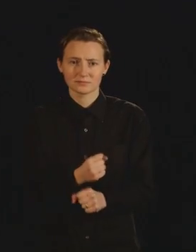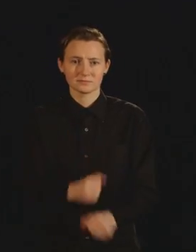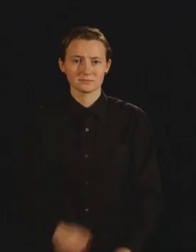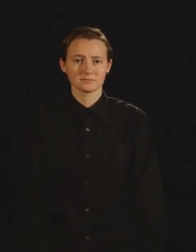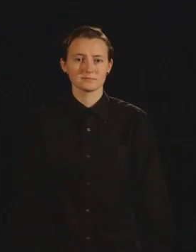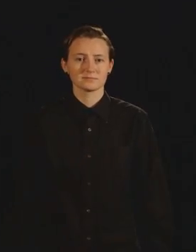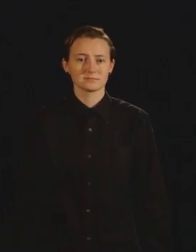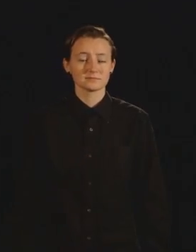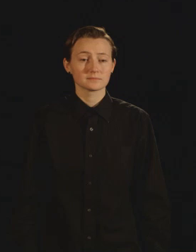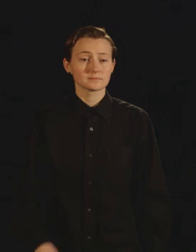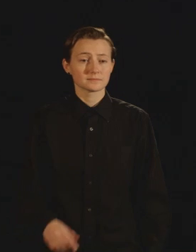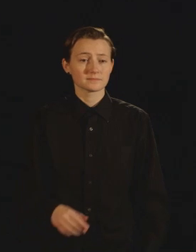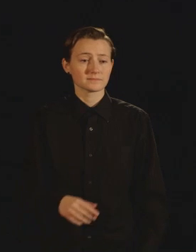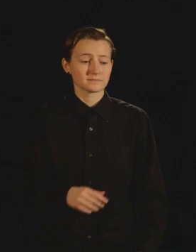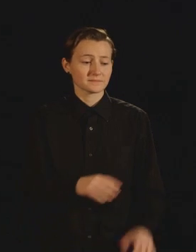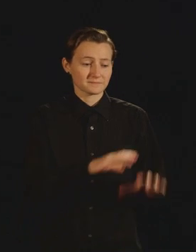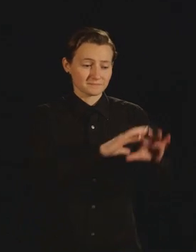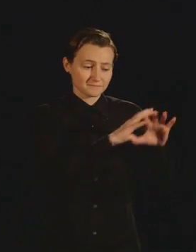statistics.